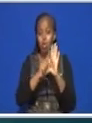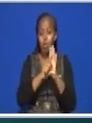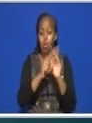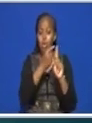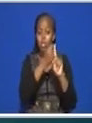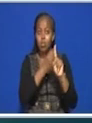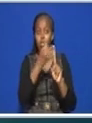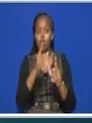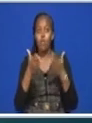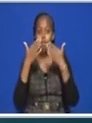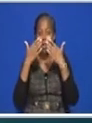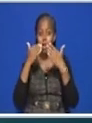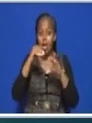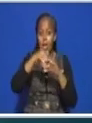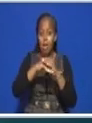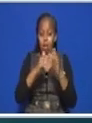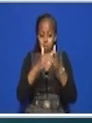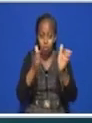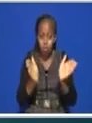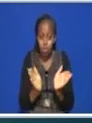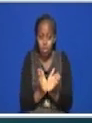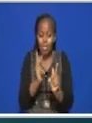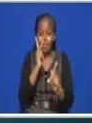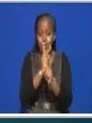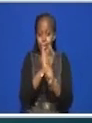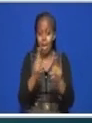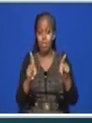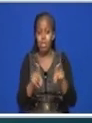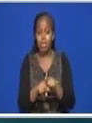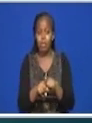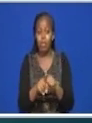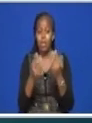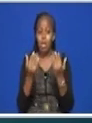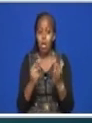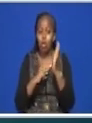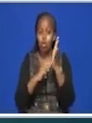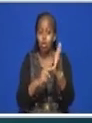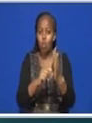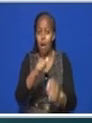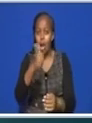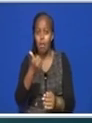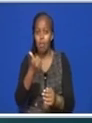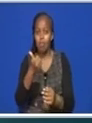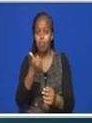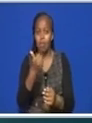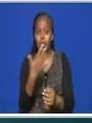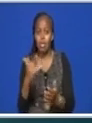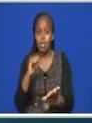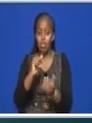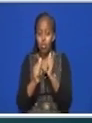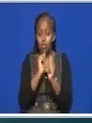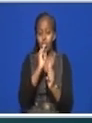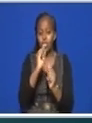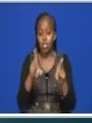air in the container is kept constant. State the other quantity which is